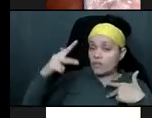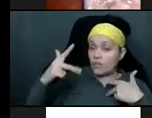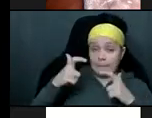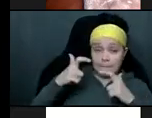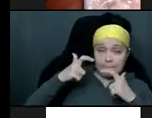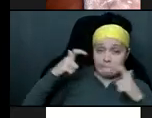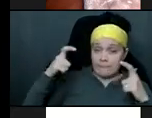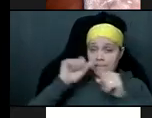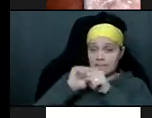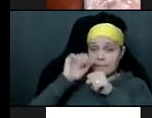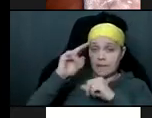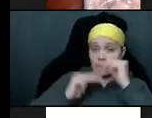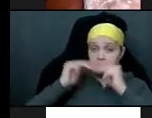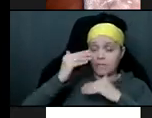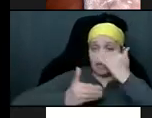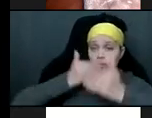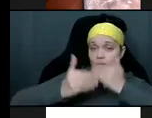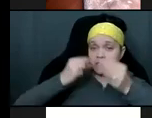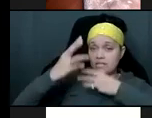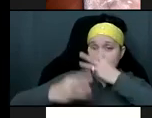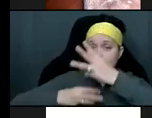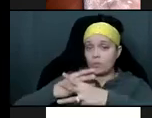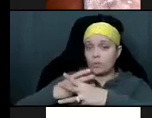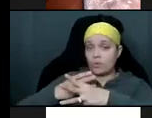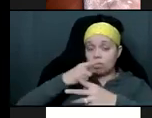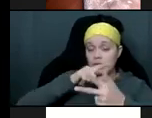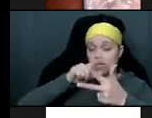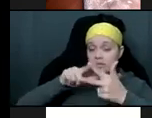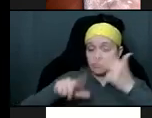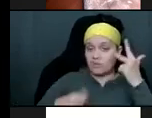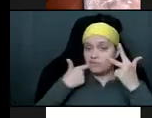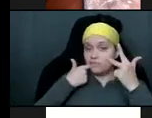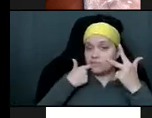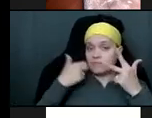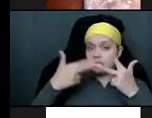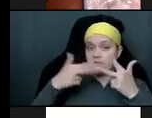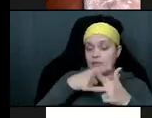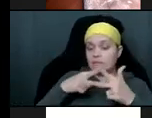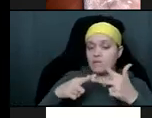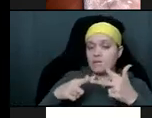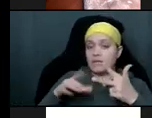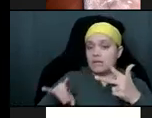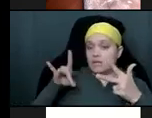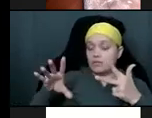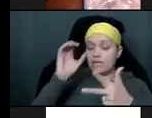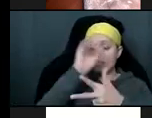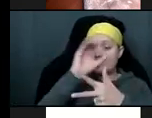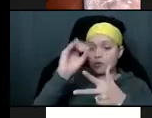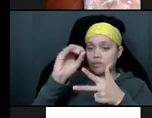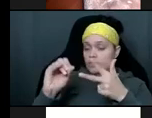biggest mountain building processes in the world are these 3 just named, and Australia has 0 of them.